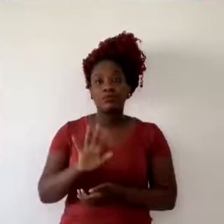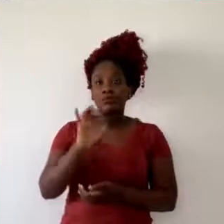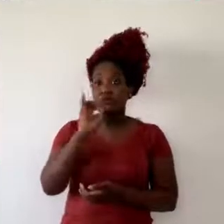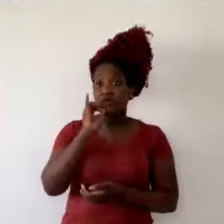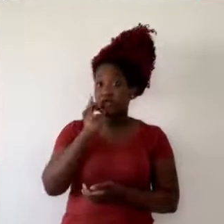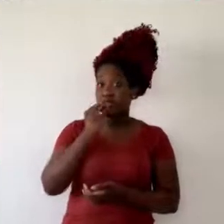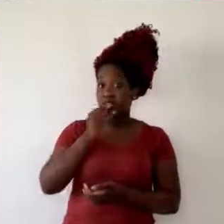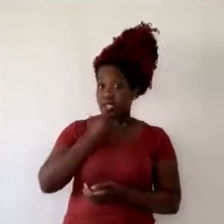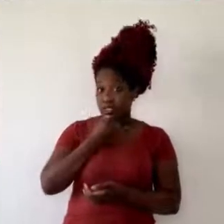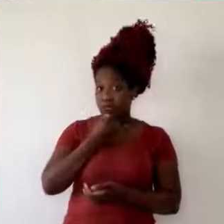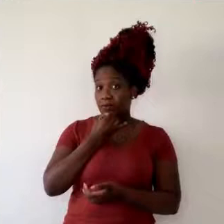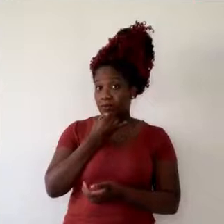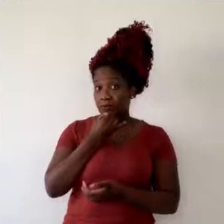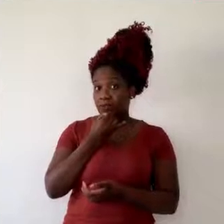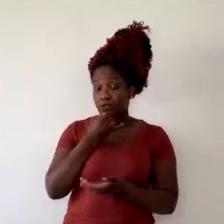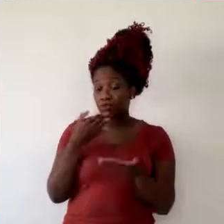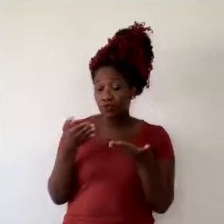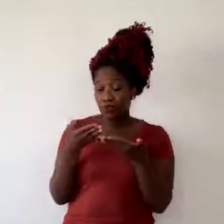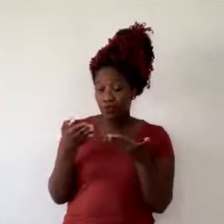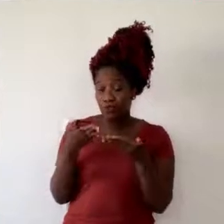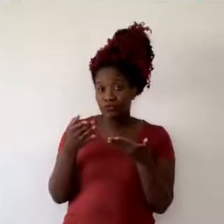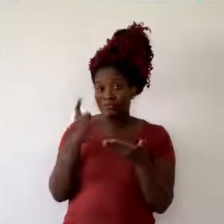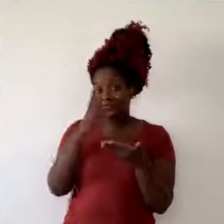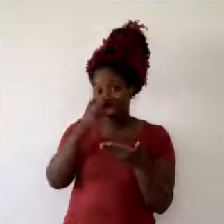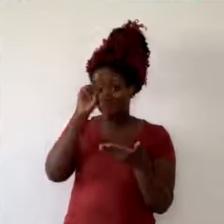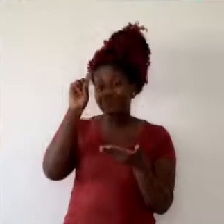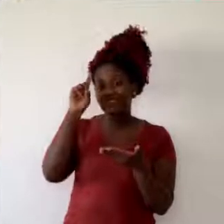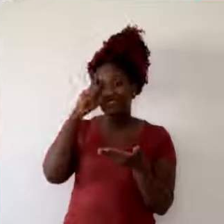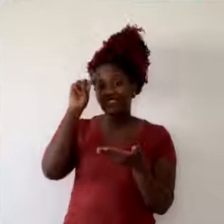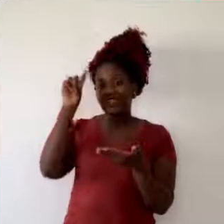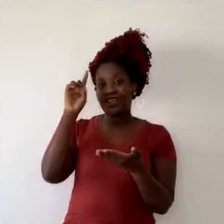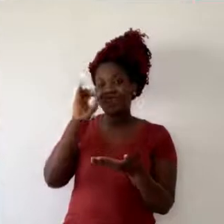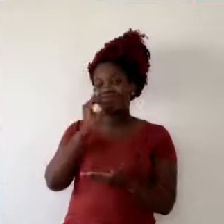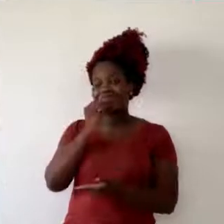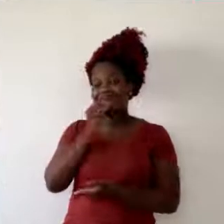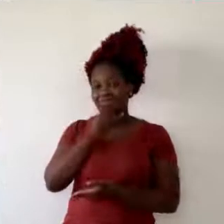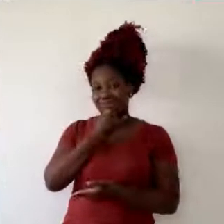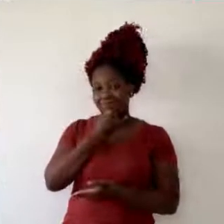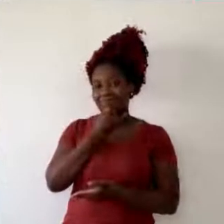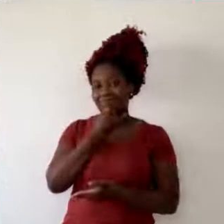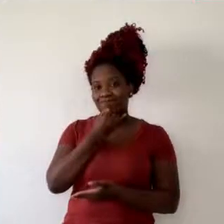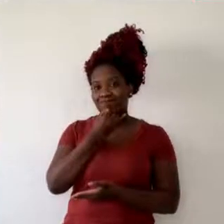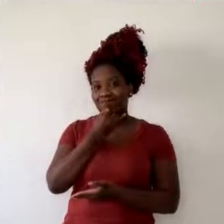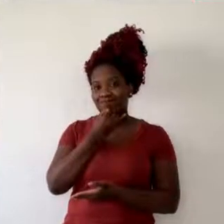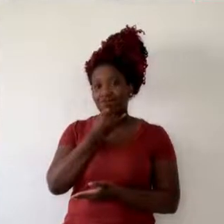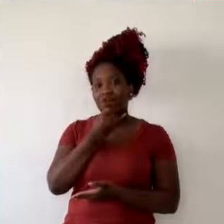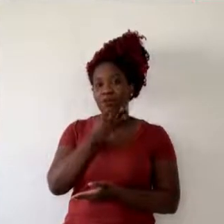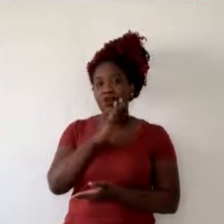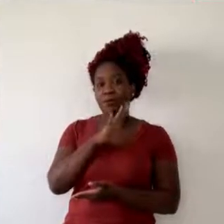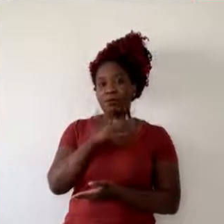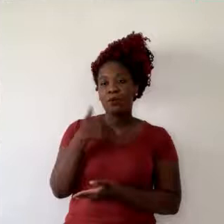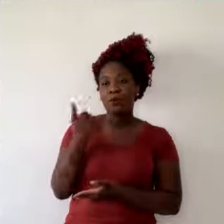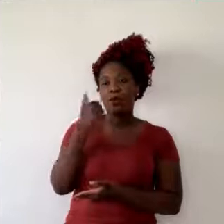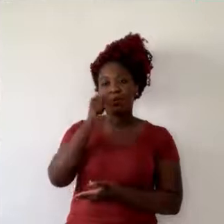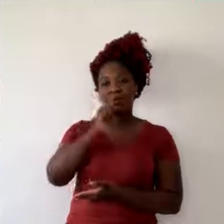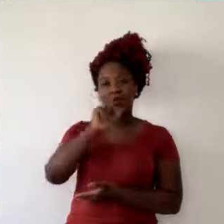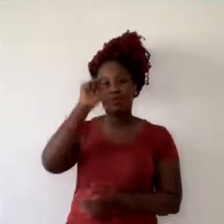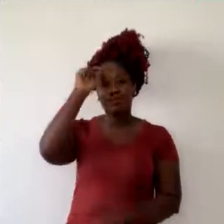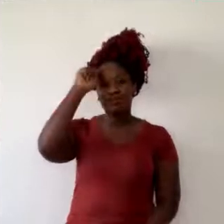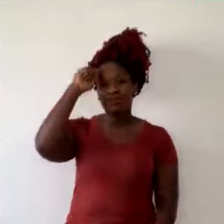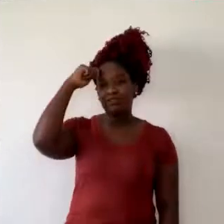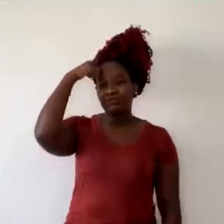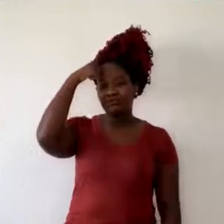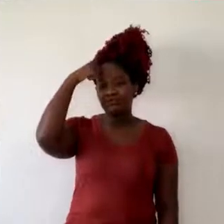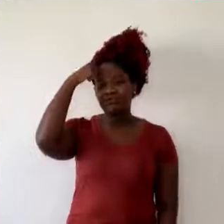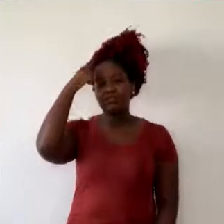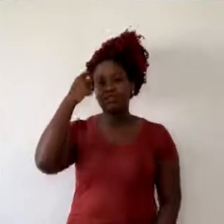within relationships. Today is a very sad day in Brazil. We have lost one more